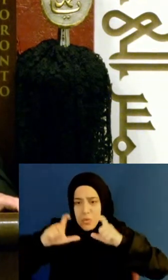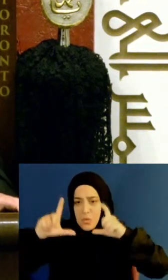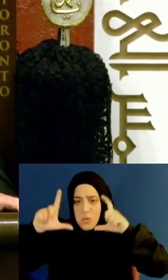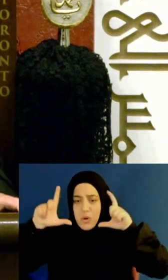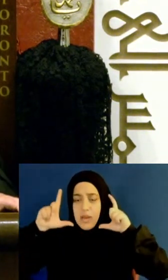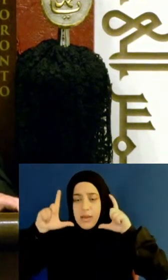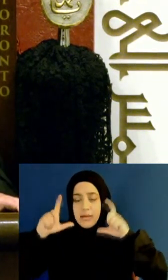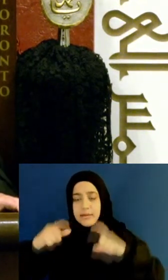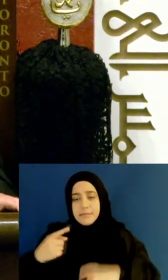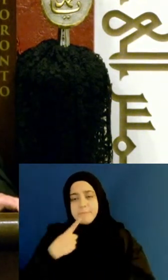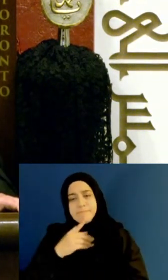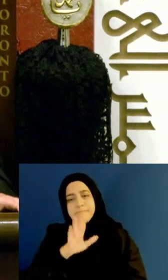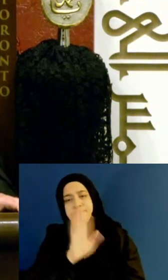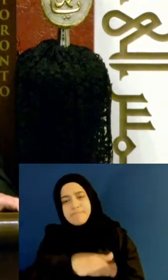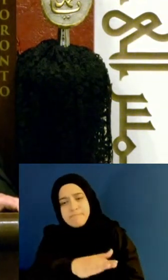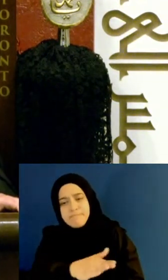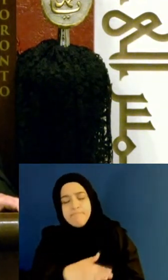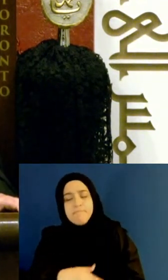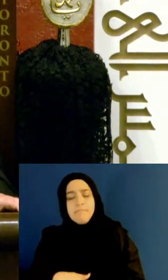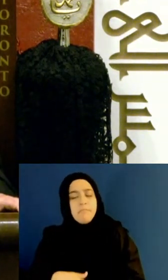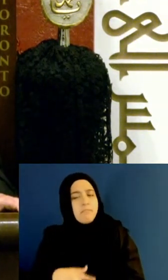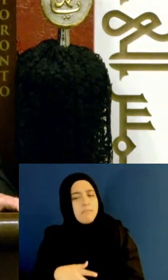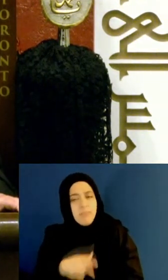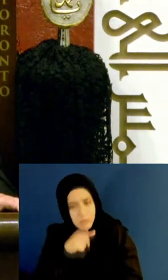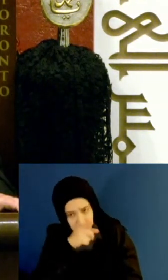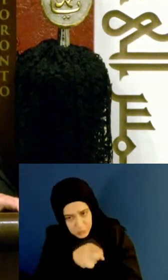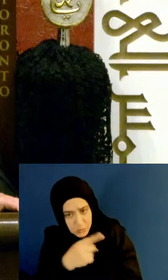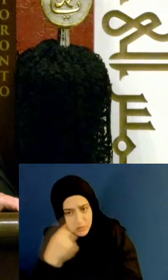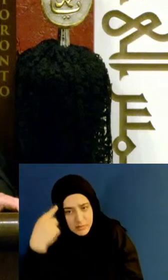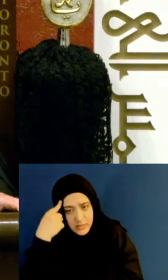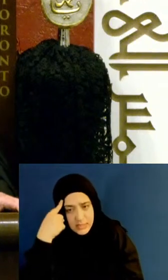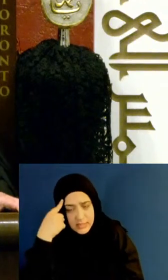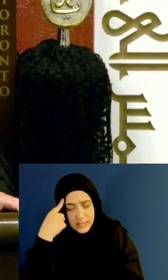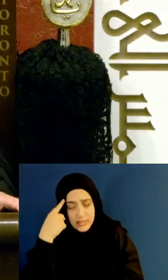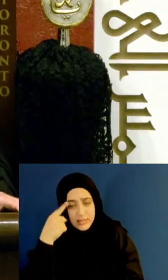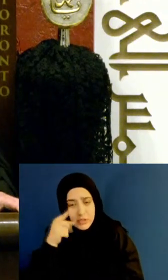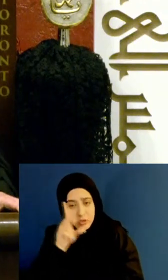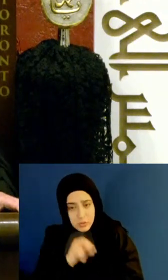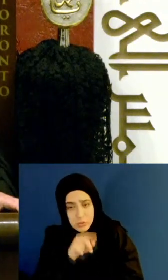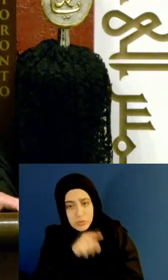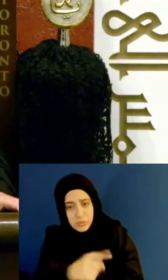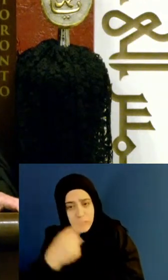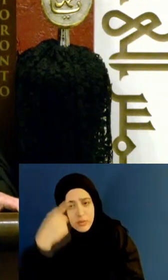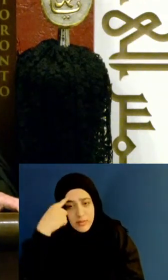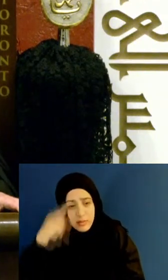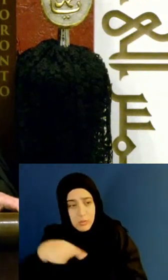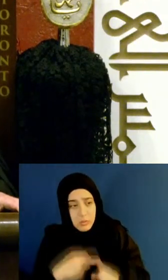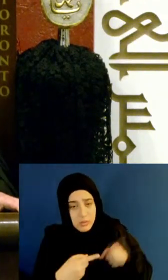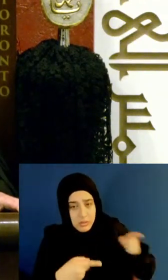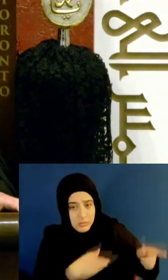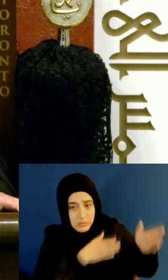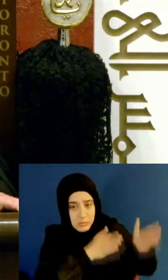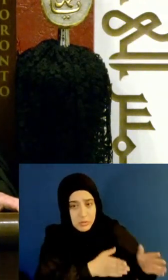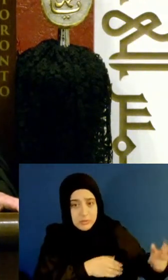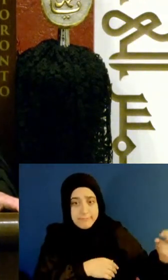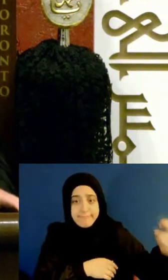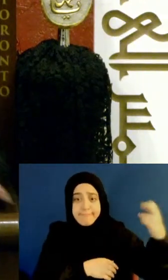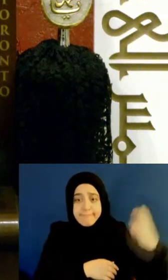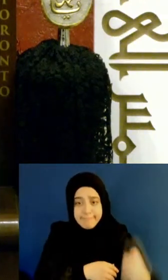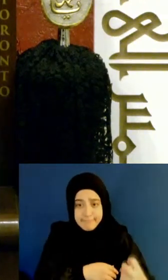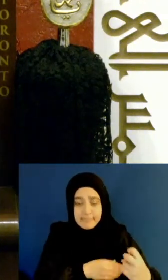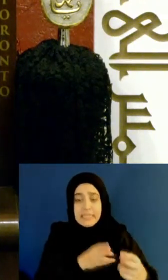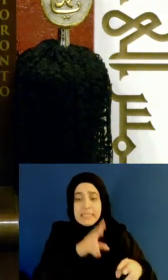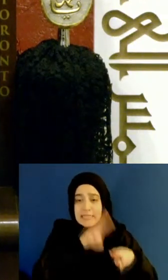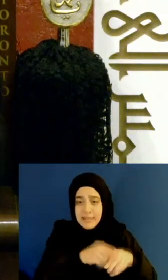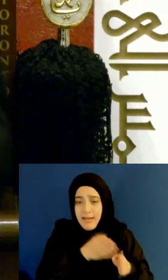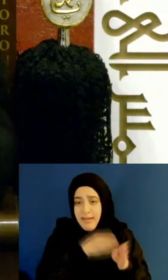said, Fulan, do you think that when this person came and sat next to you, if he touched